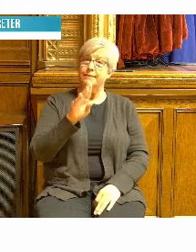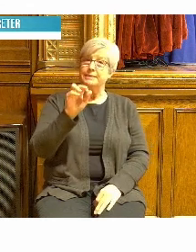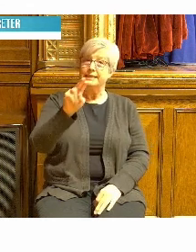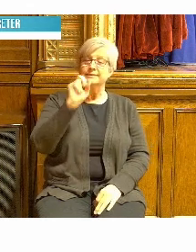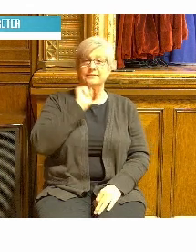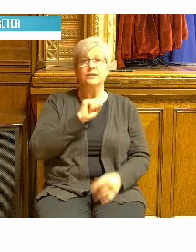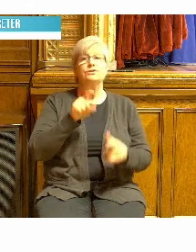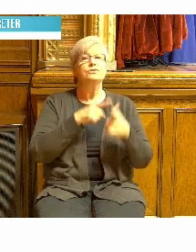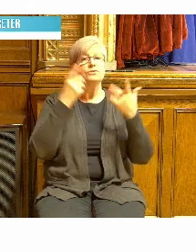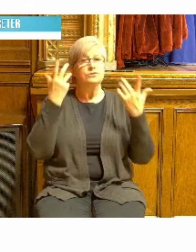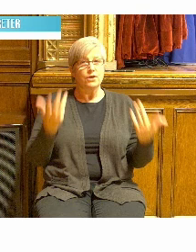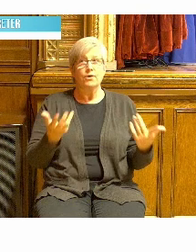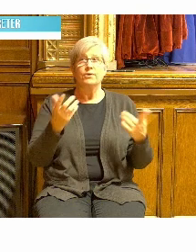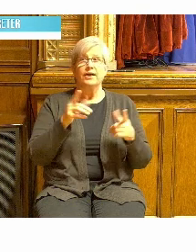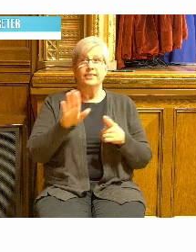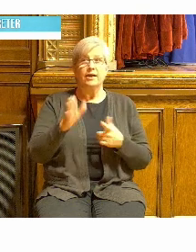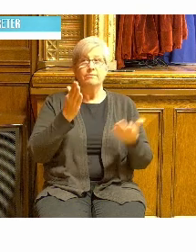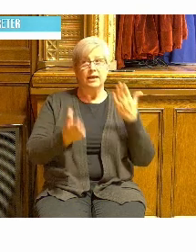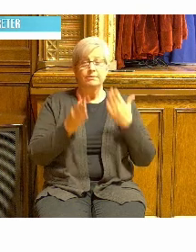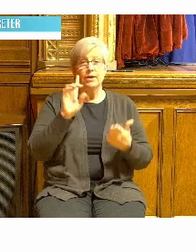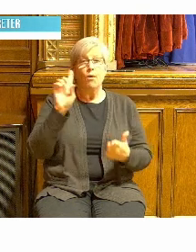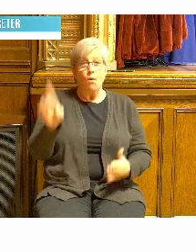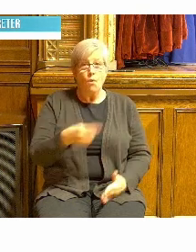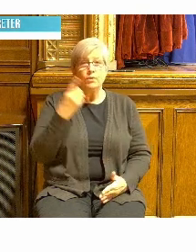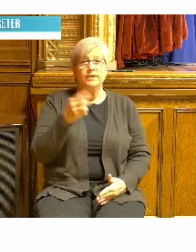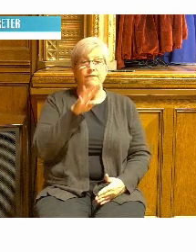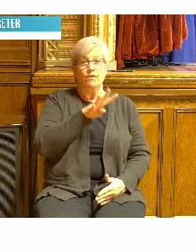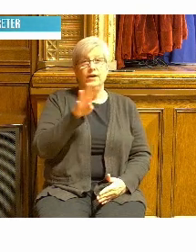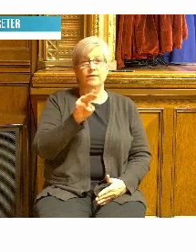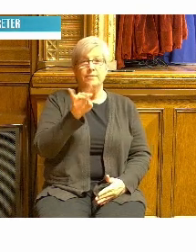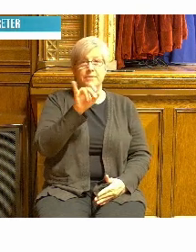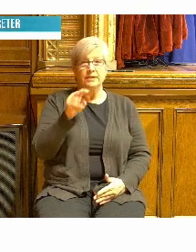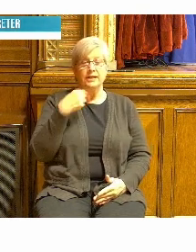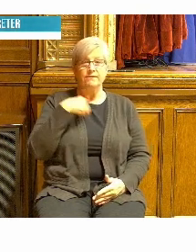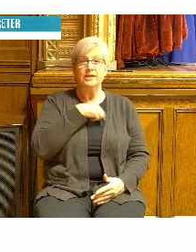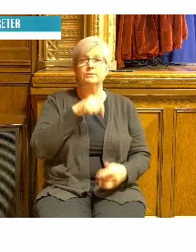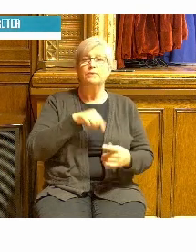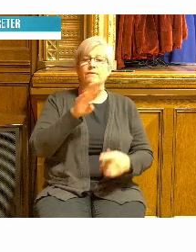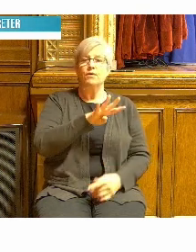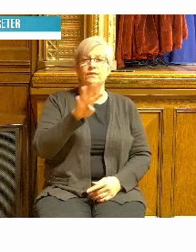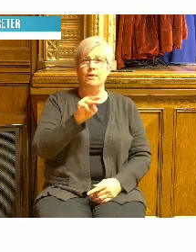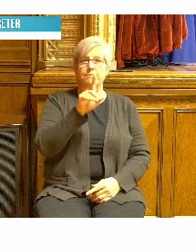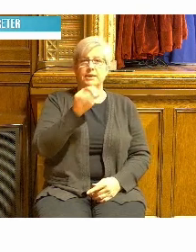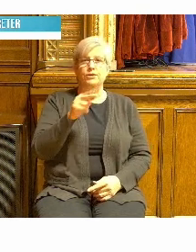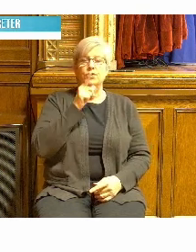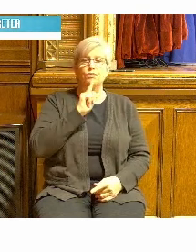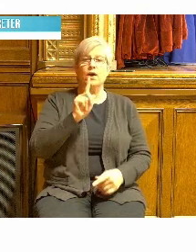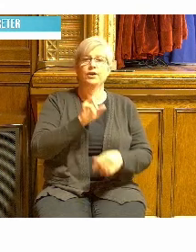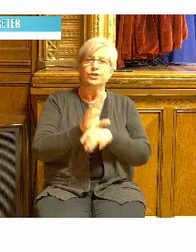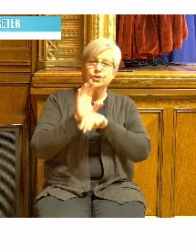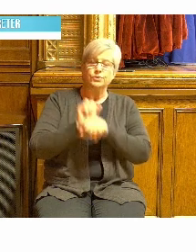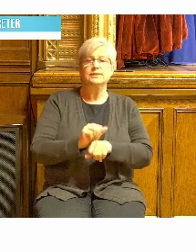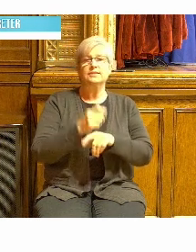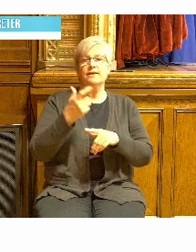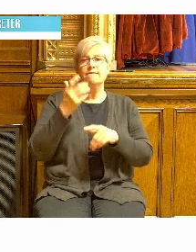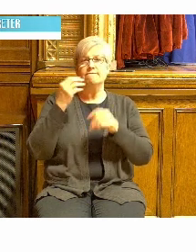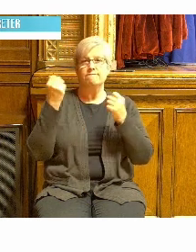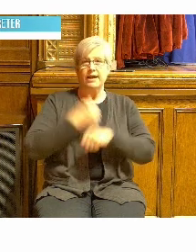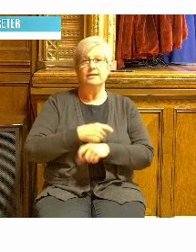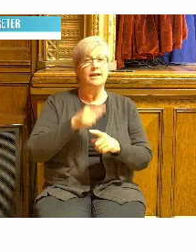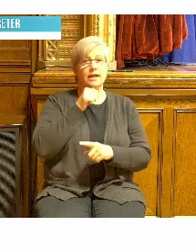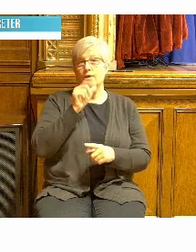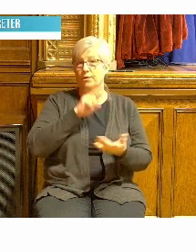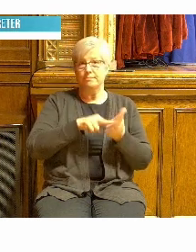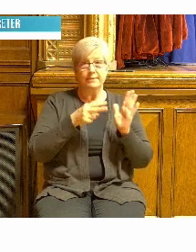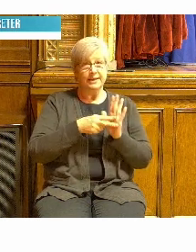beans. So there may be only 44 million of us, but we are 44 million who are used to fighting. And I don't